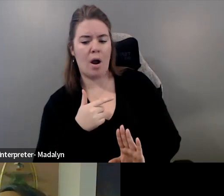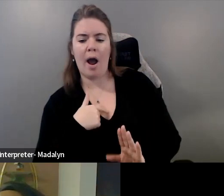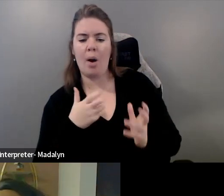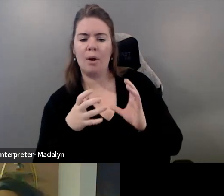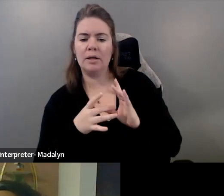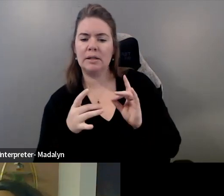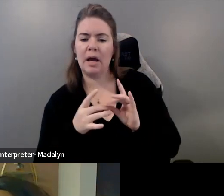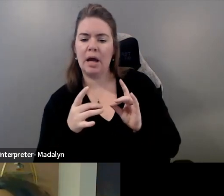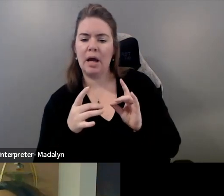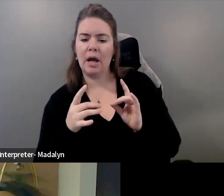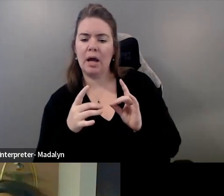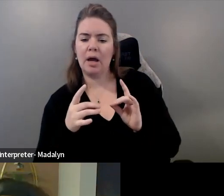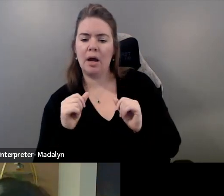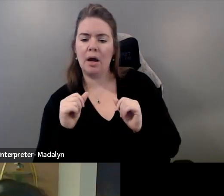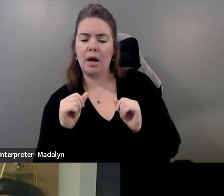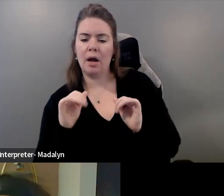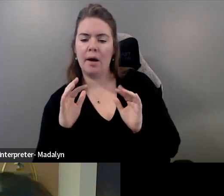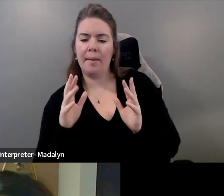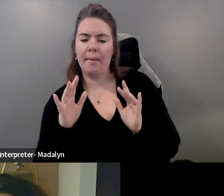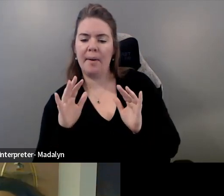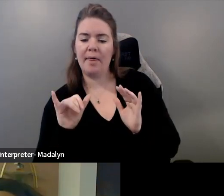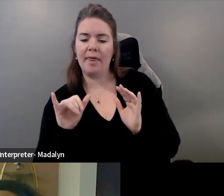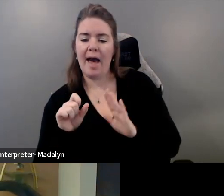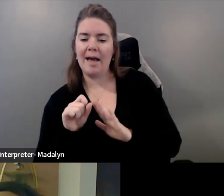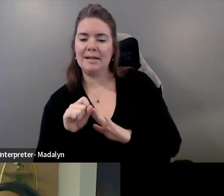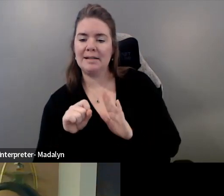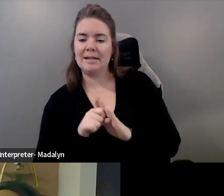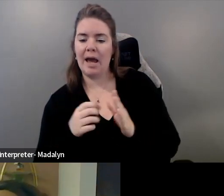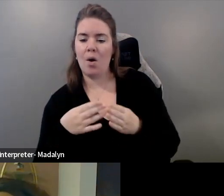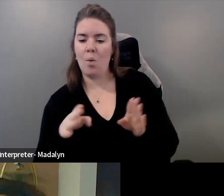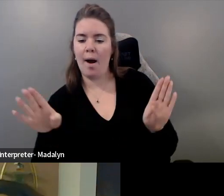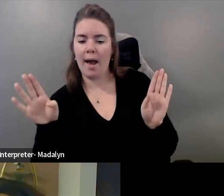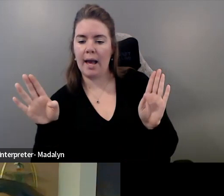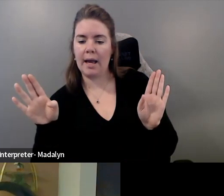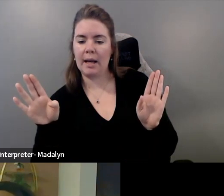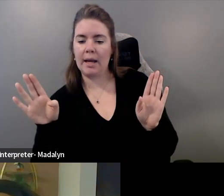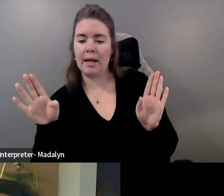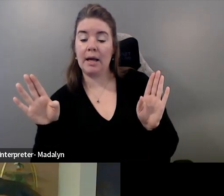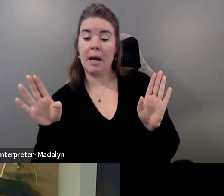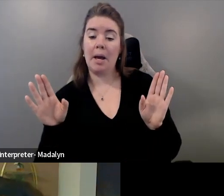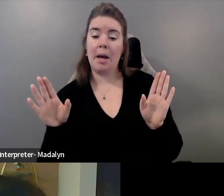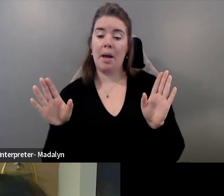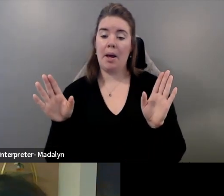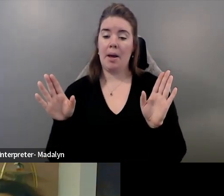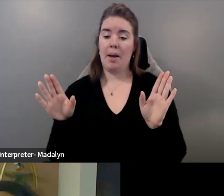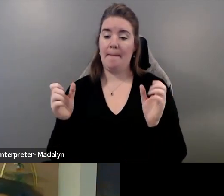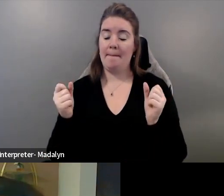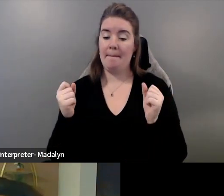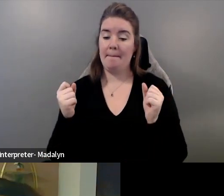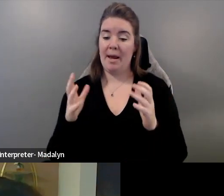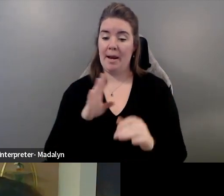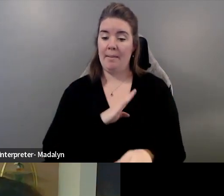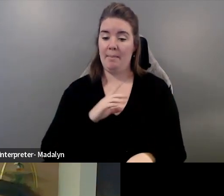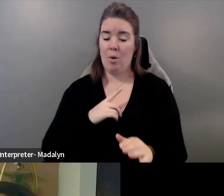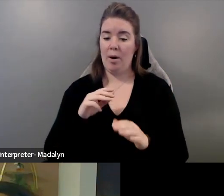say sure. statewide-ness, so that they can be clear, a lot of us have board members that represent different parts